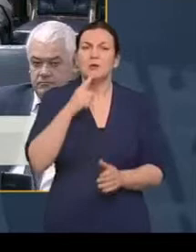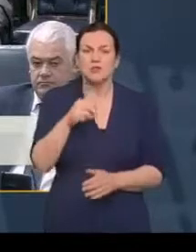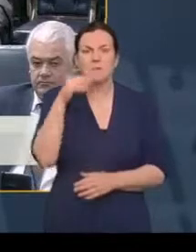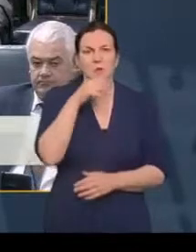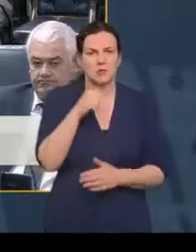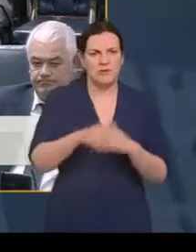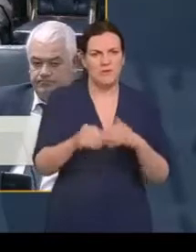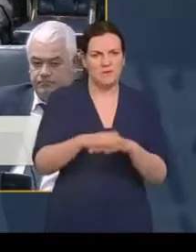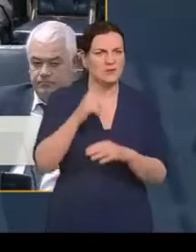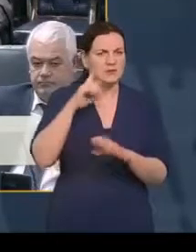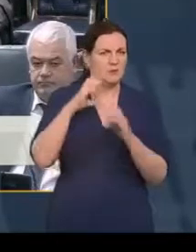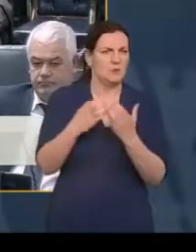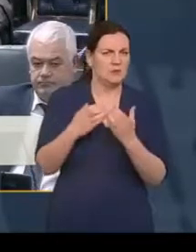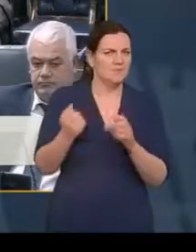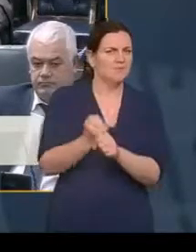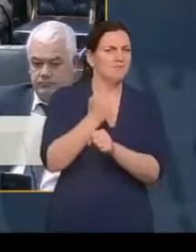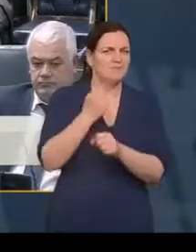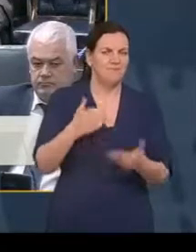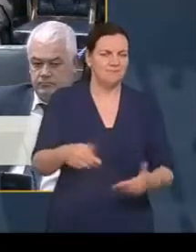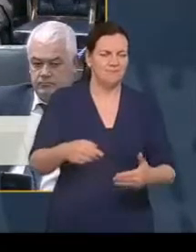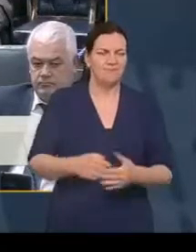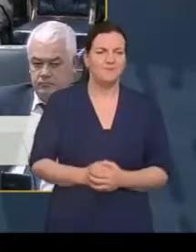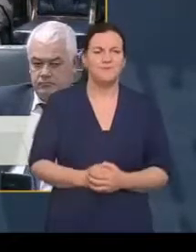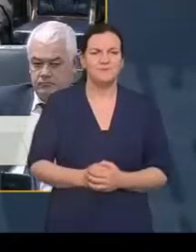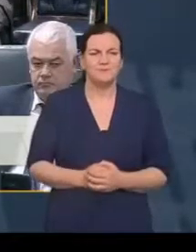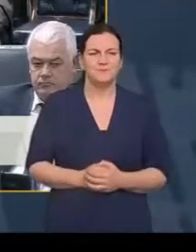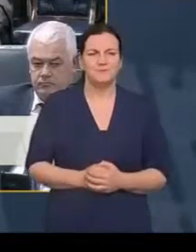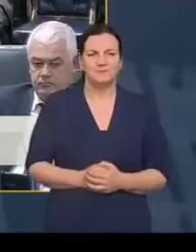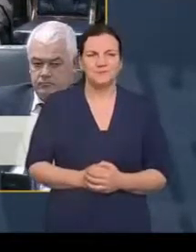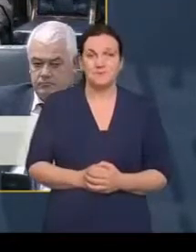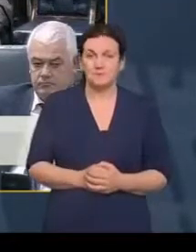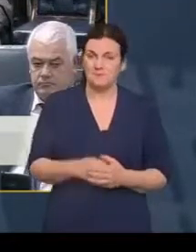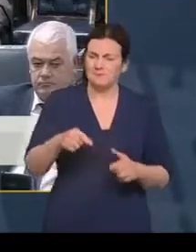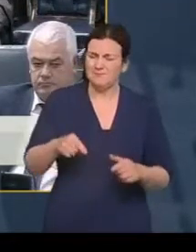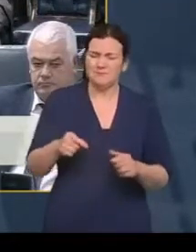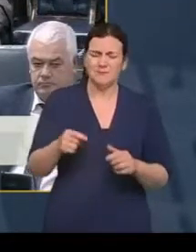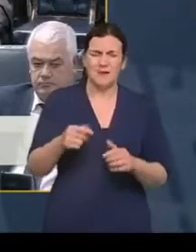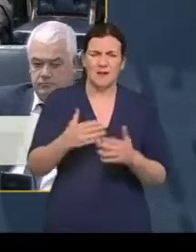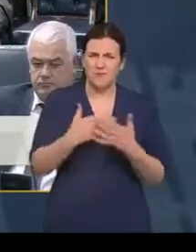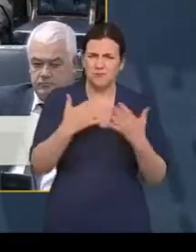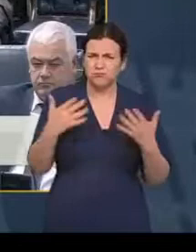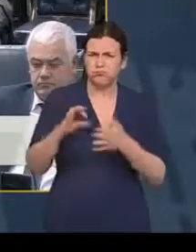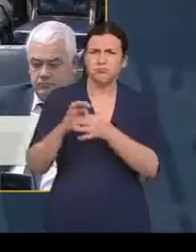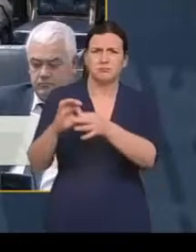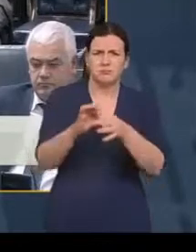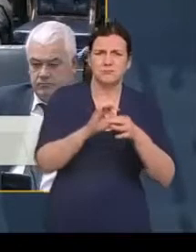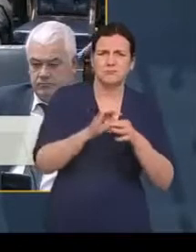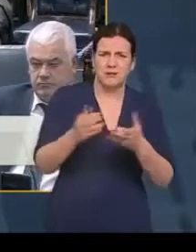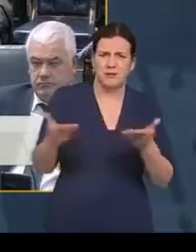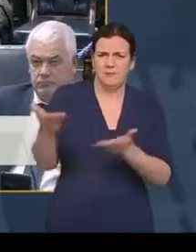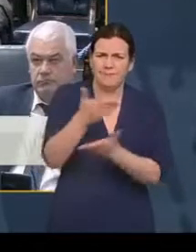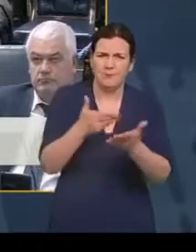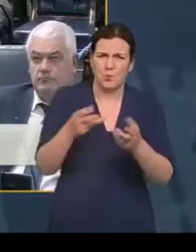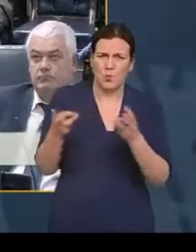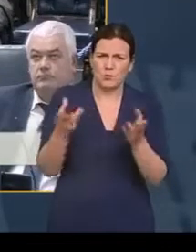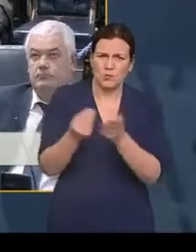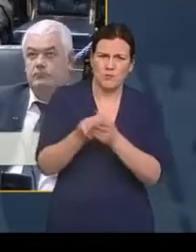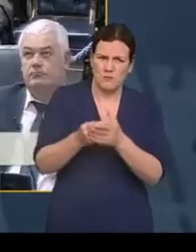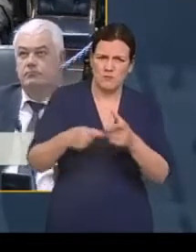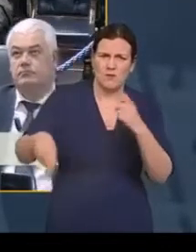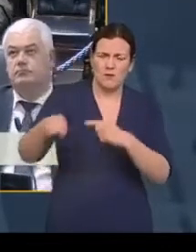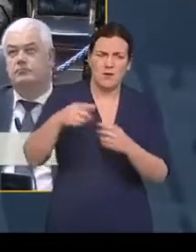for the deaf community. This was done, and with huge cooperation and